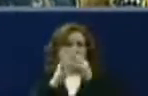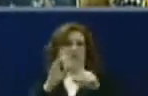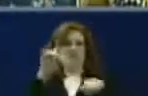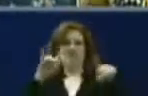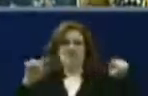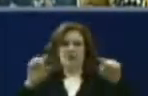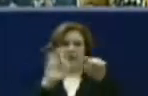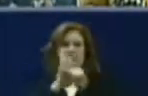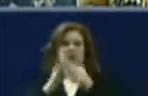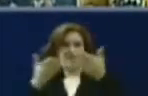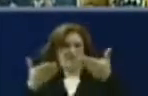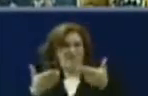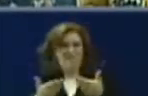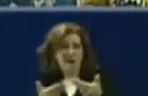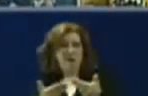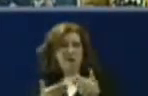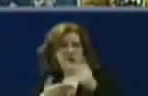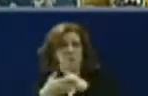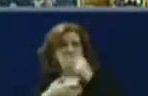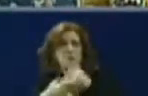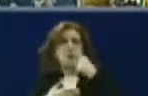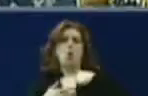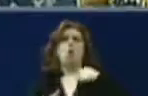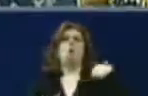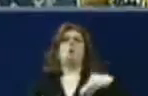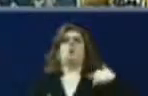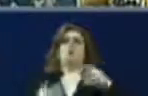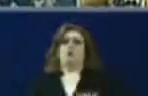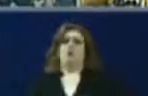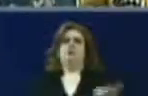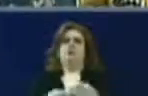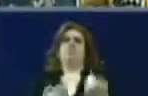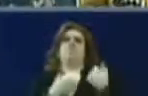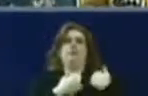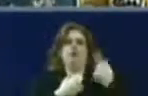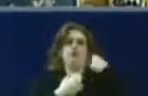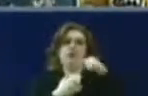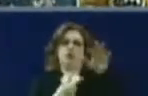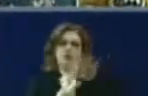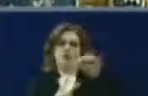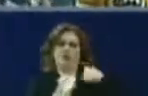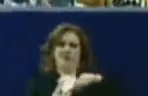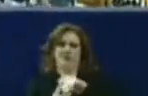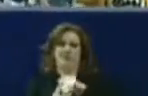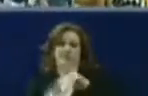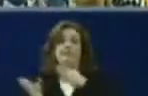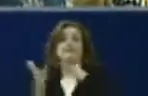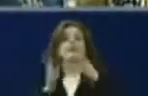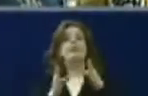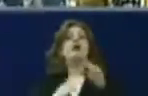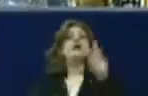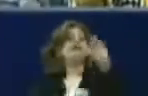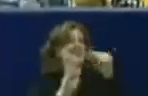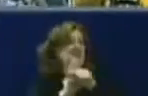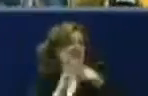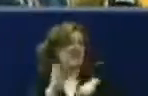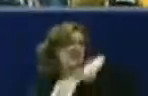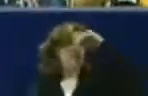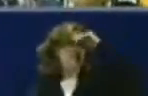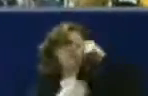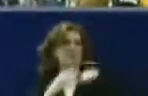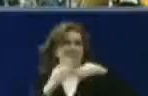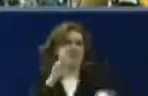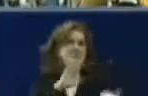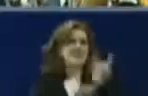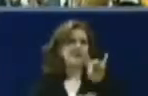so we realize the importance of being a leader and helping others achieve success. In sixth grade, we learned about discovering ourselves and how we fit into the